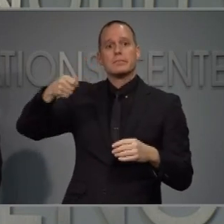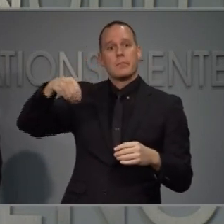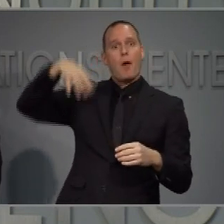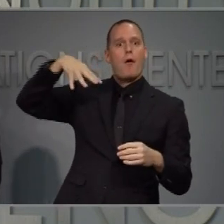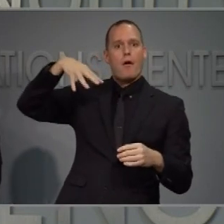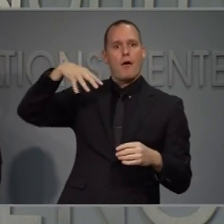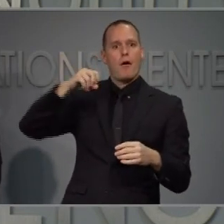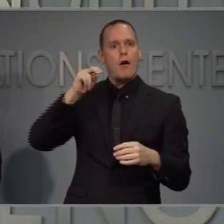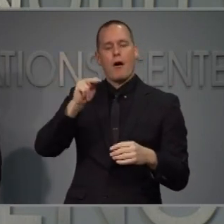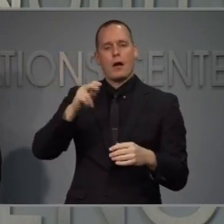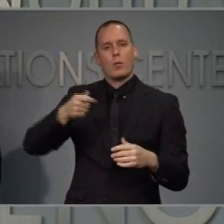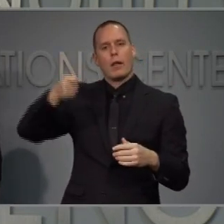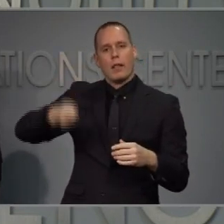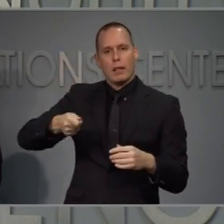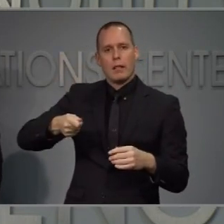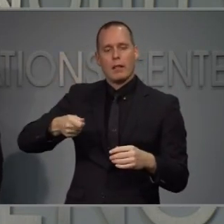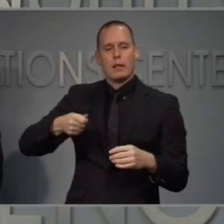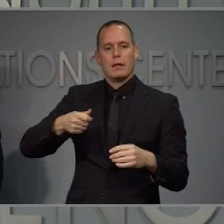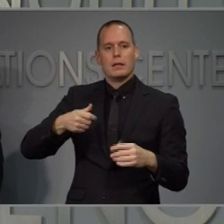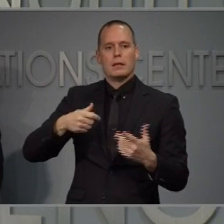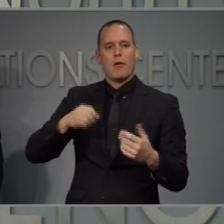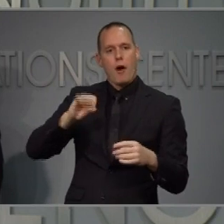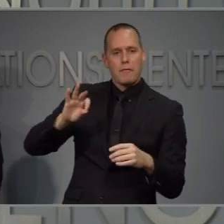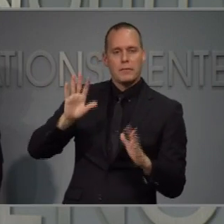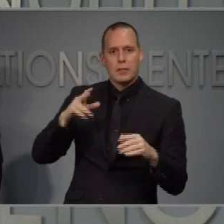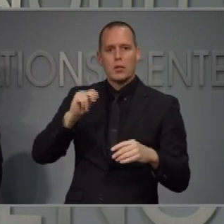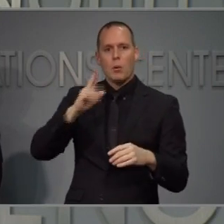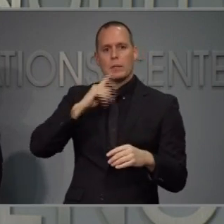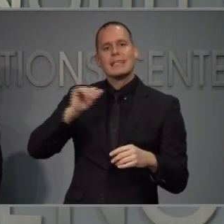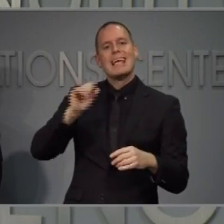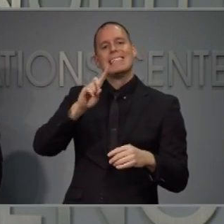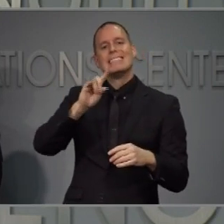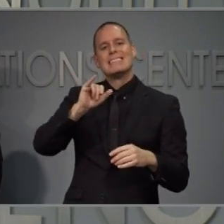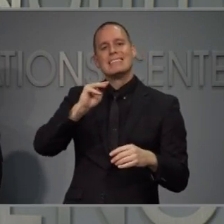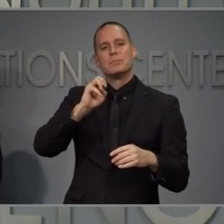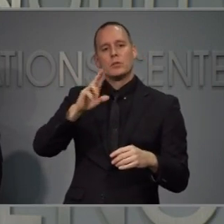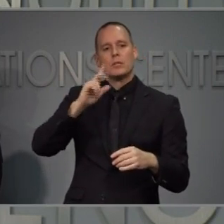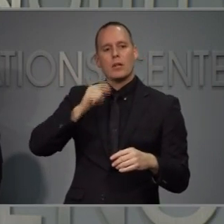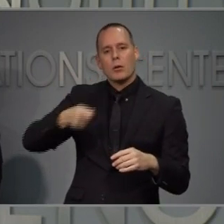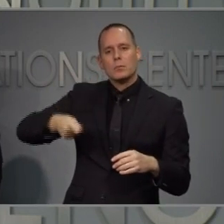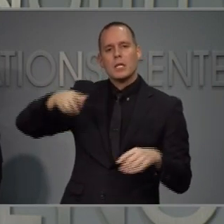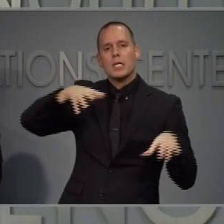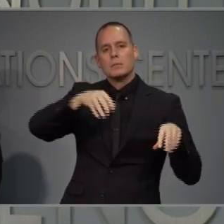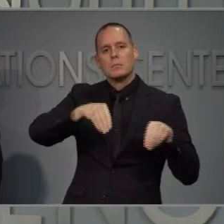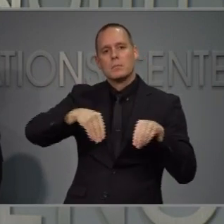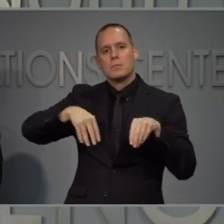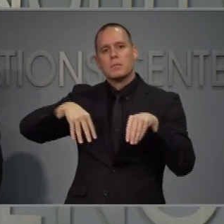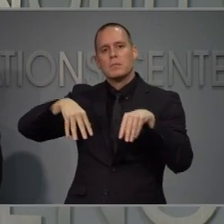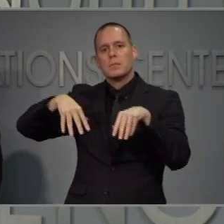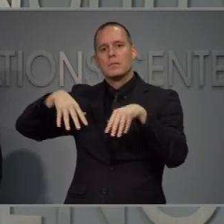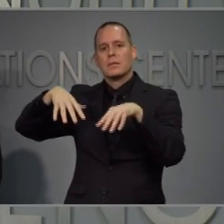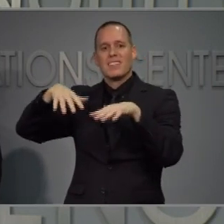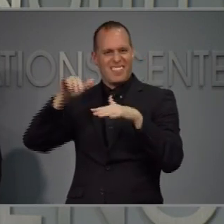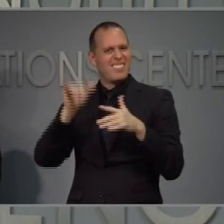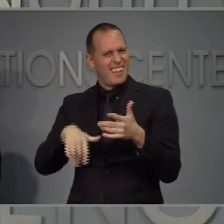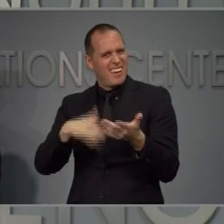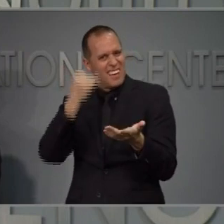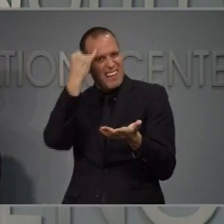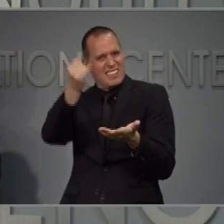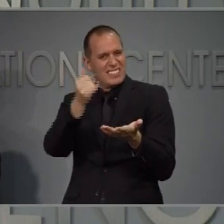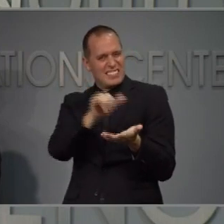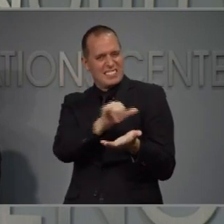indicators. We're going to be slowly pushing it up, hoping that we continue to flatten the curve and do well like